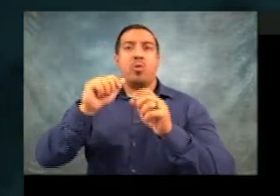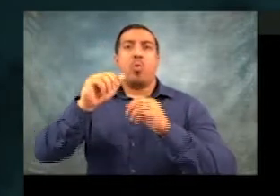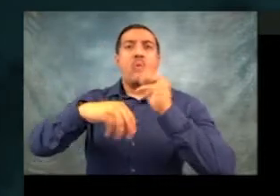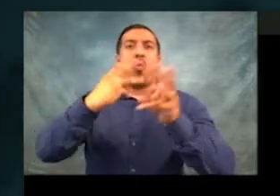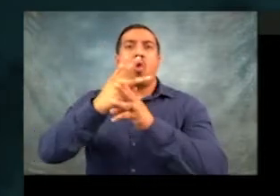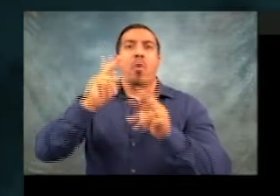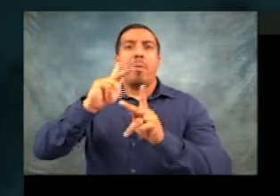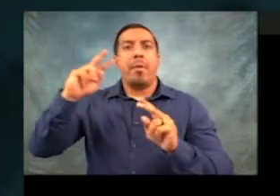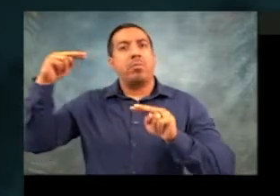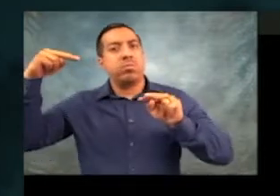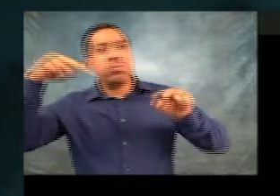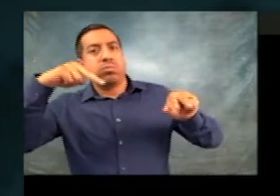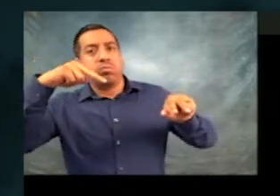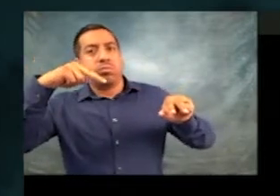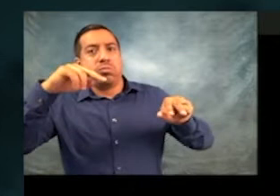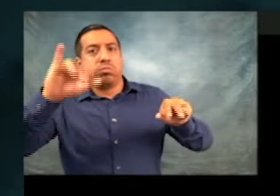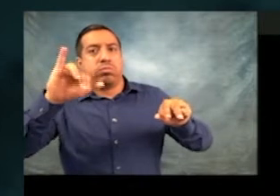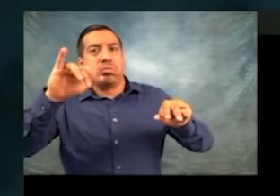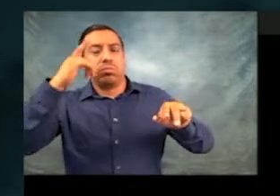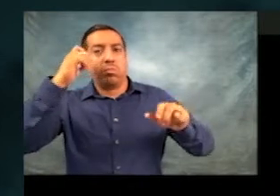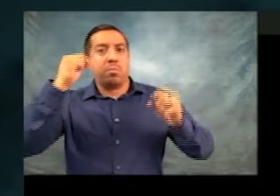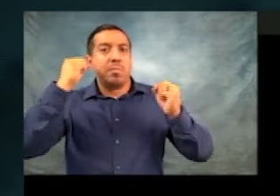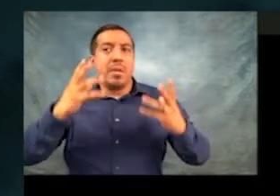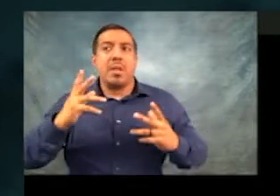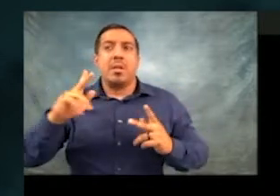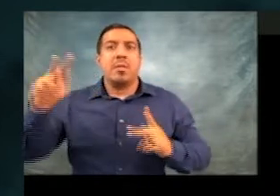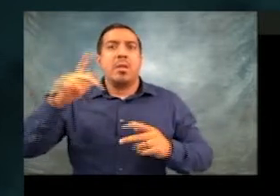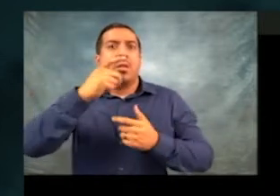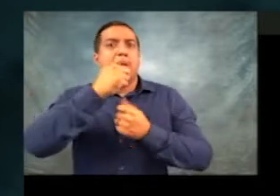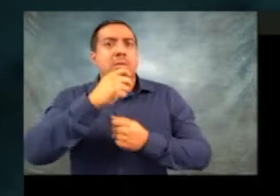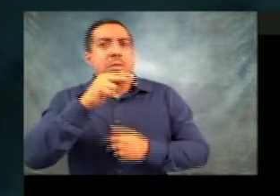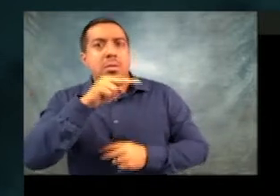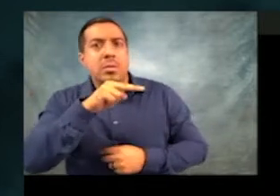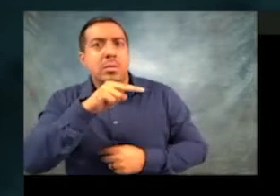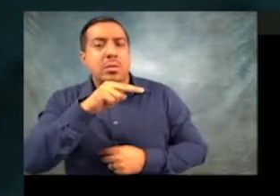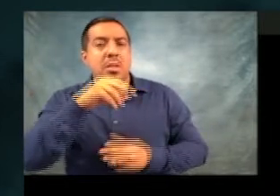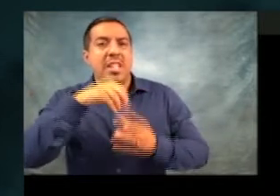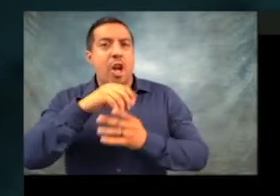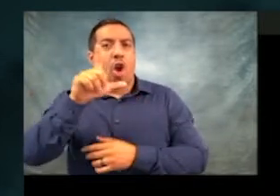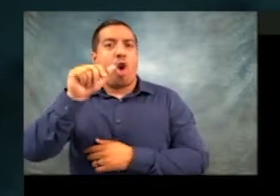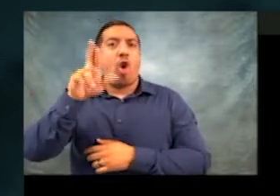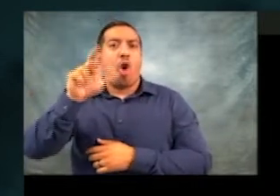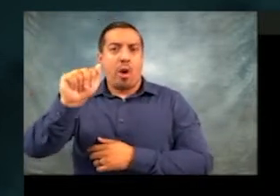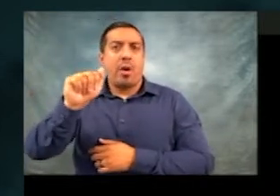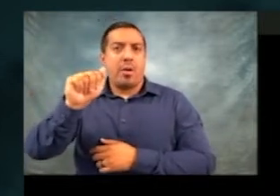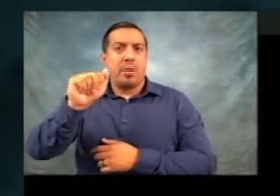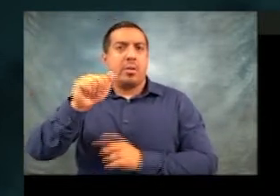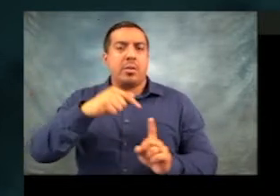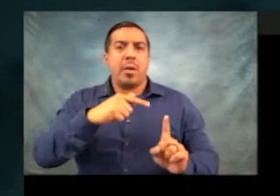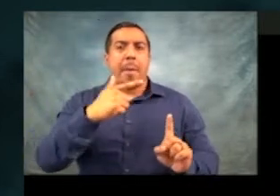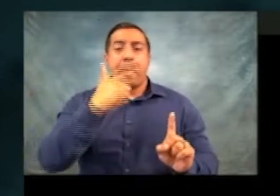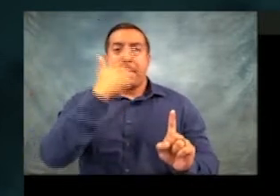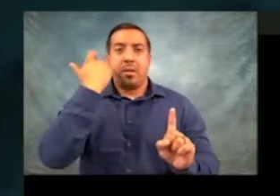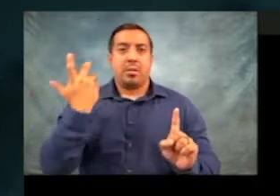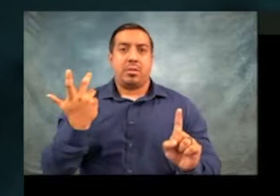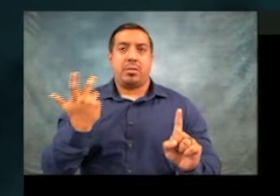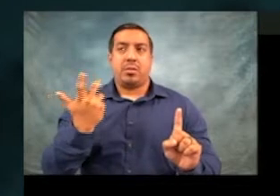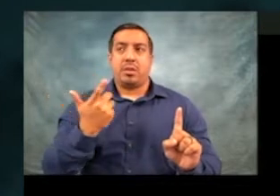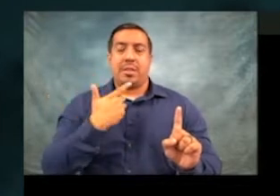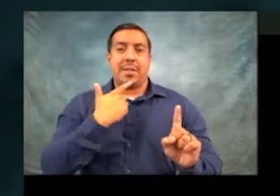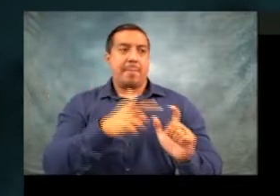globally. There was massive interest in Hurricane Laura, primarily due to